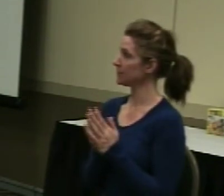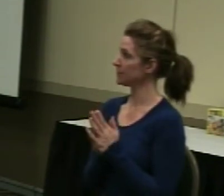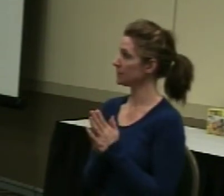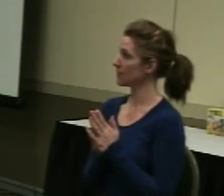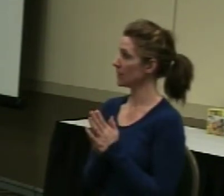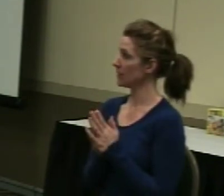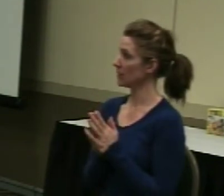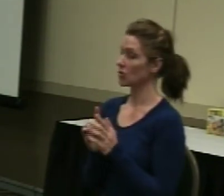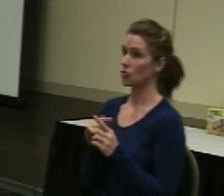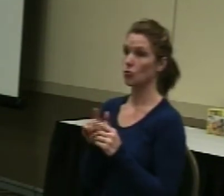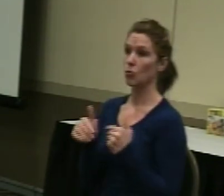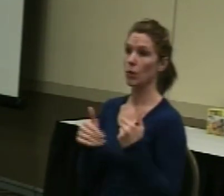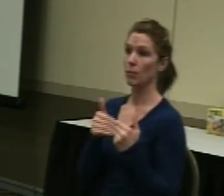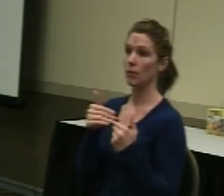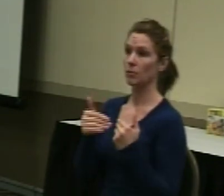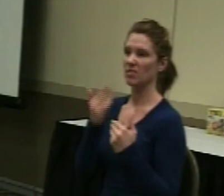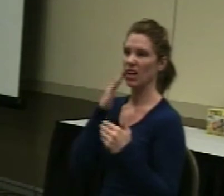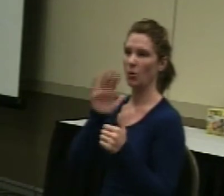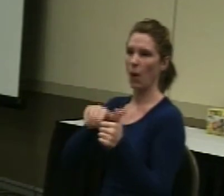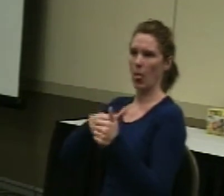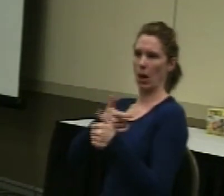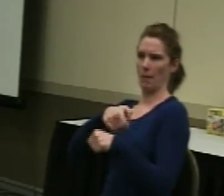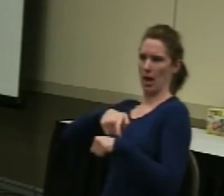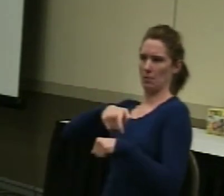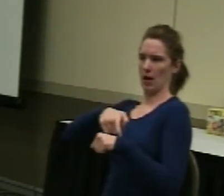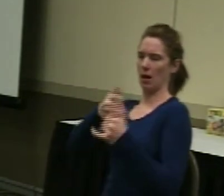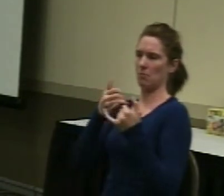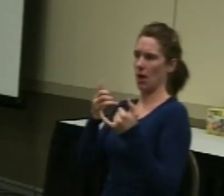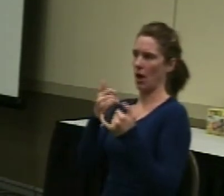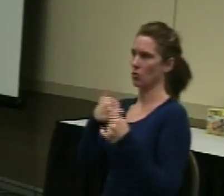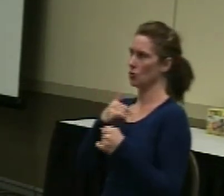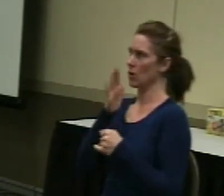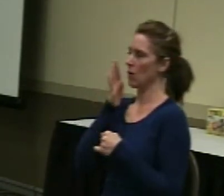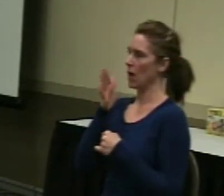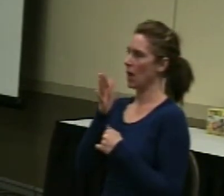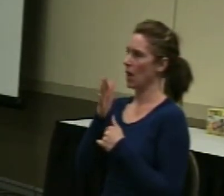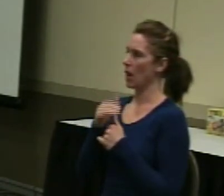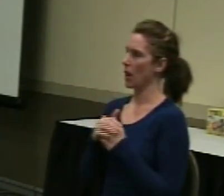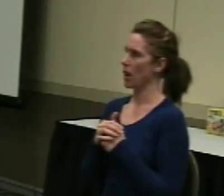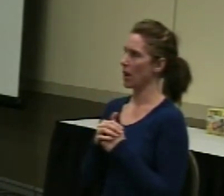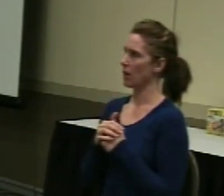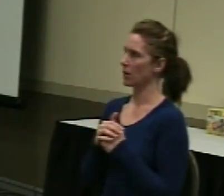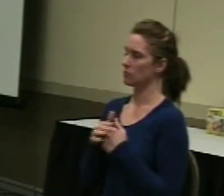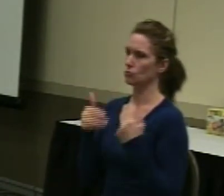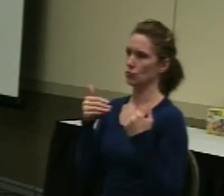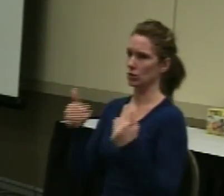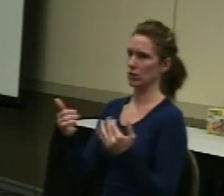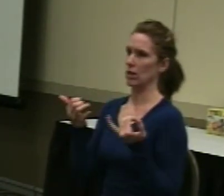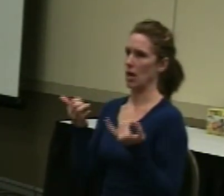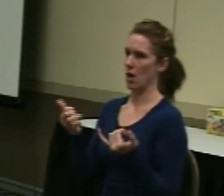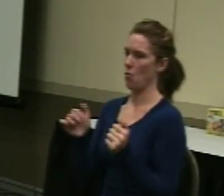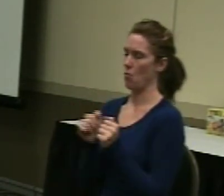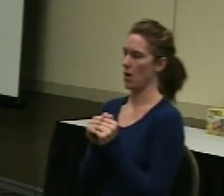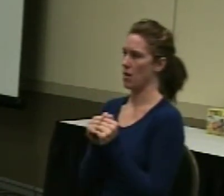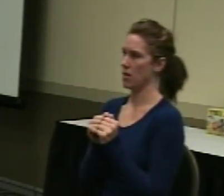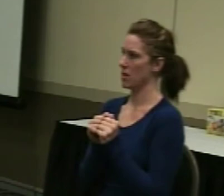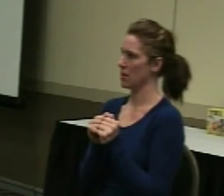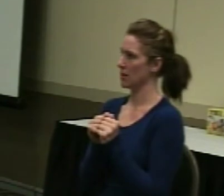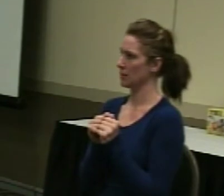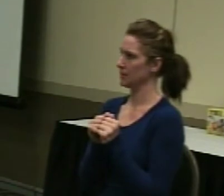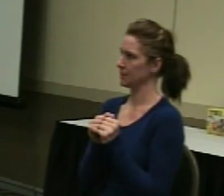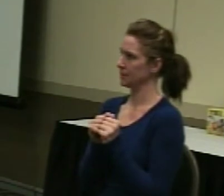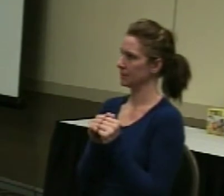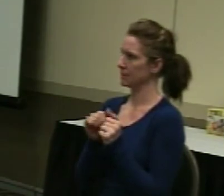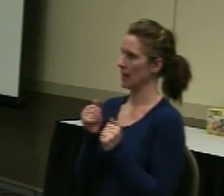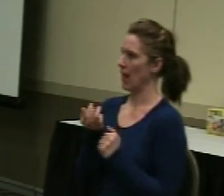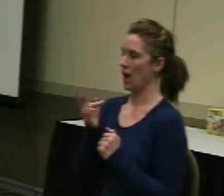know we're a little bit behind time, so we are going to proceed now with aggregating data. When